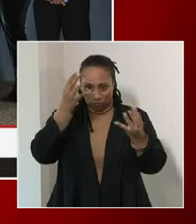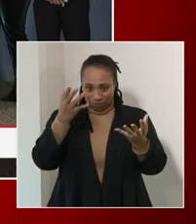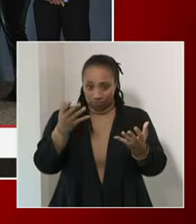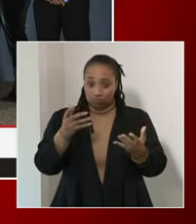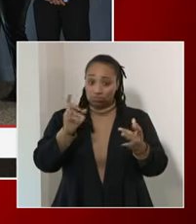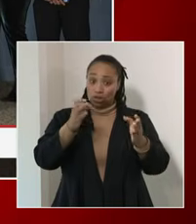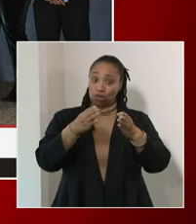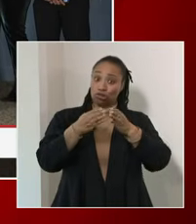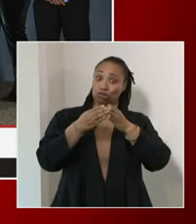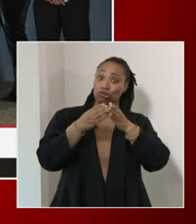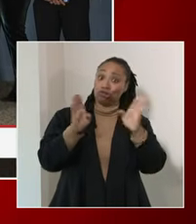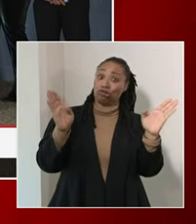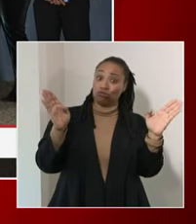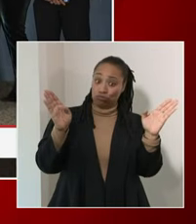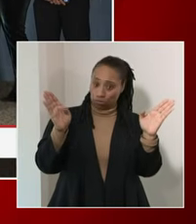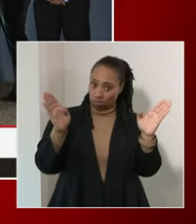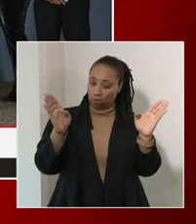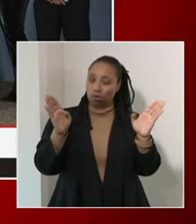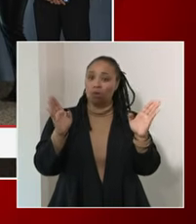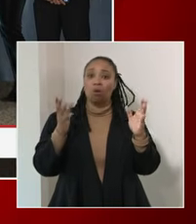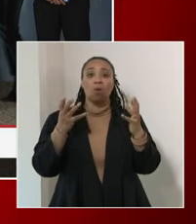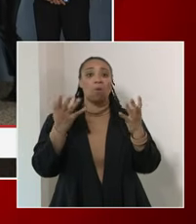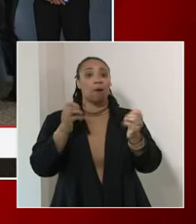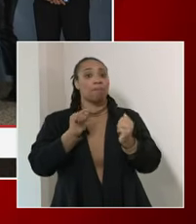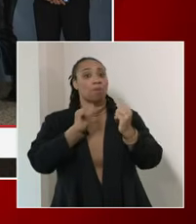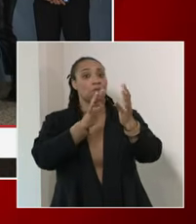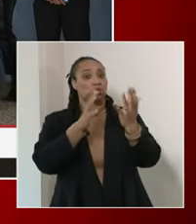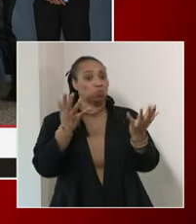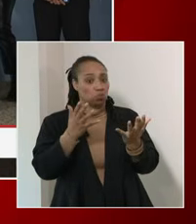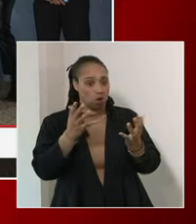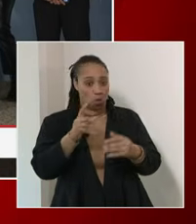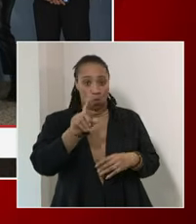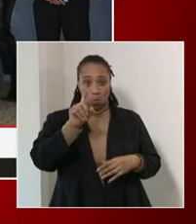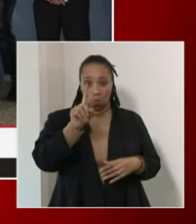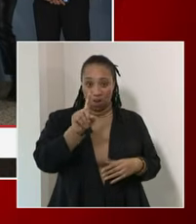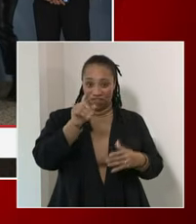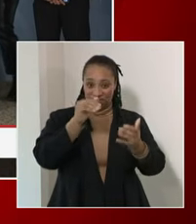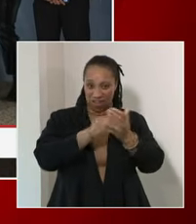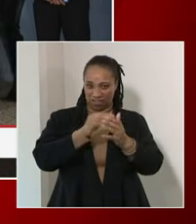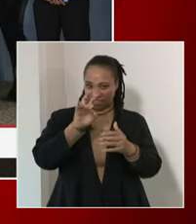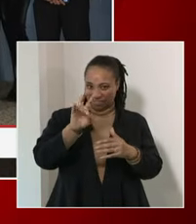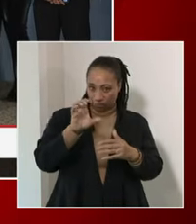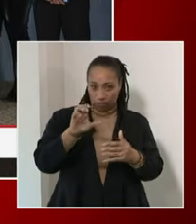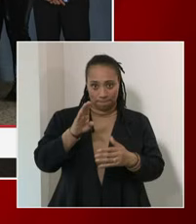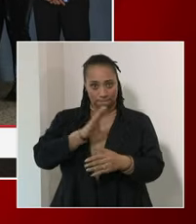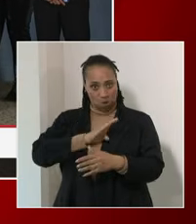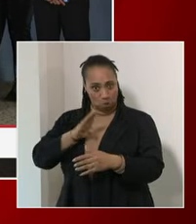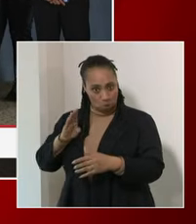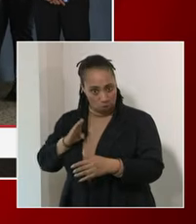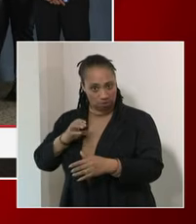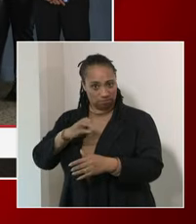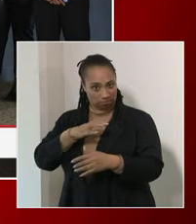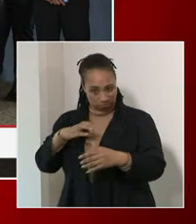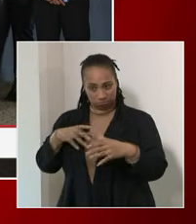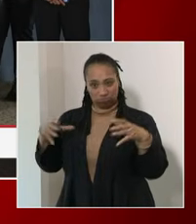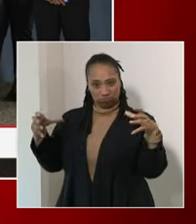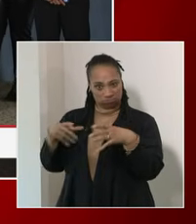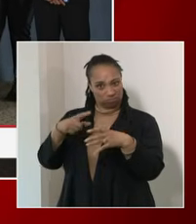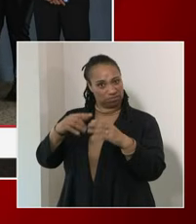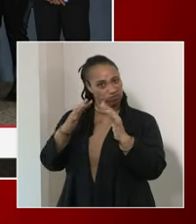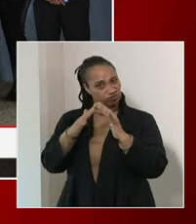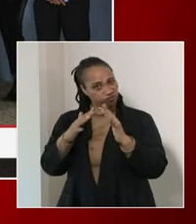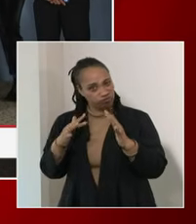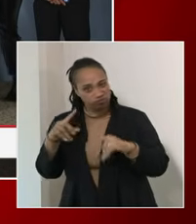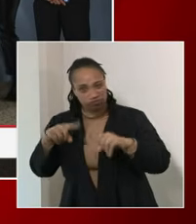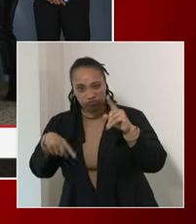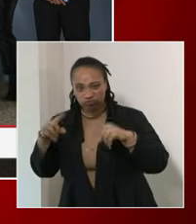our 1,700 plus boards and commissions have diversity of all kinds, and geographic